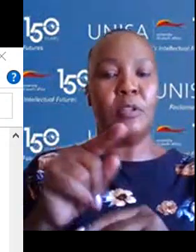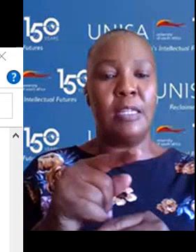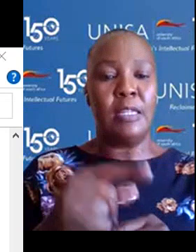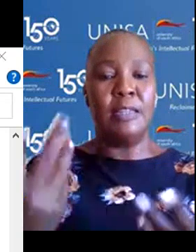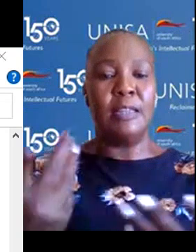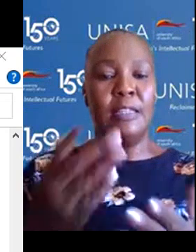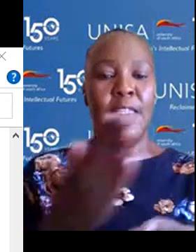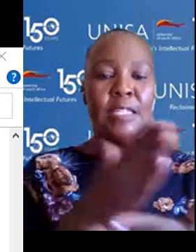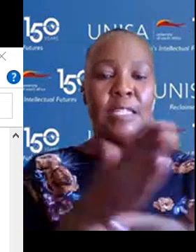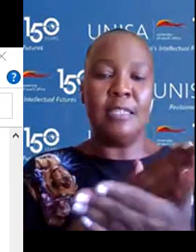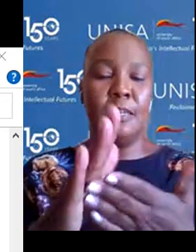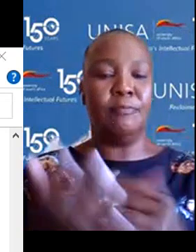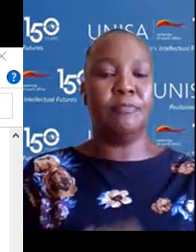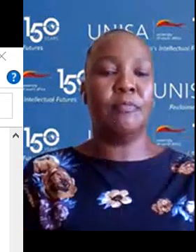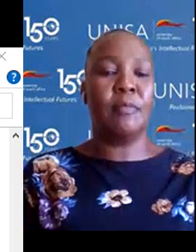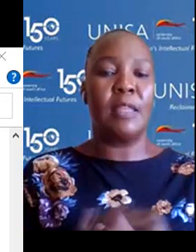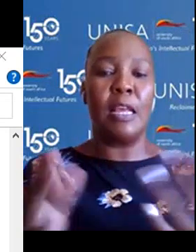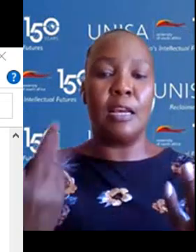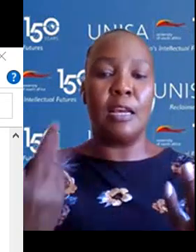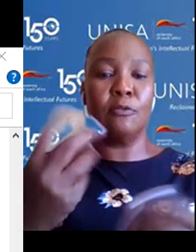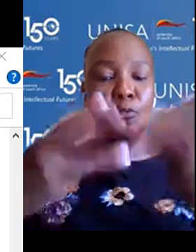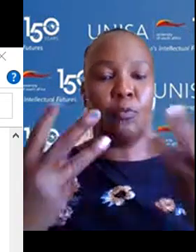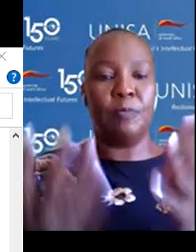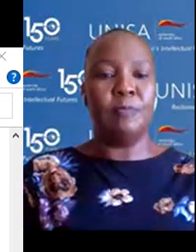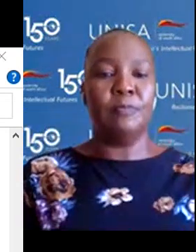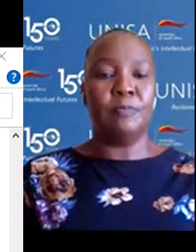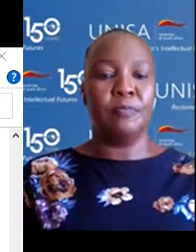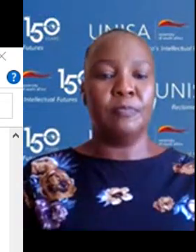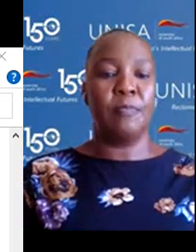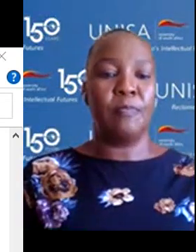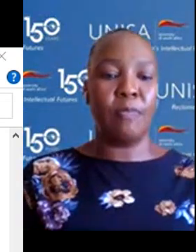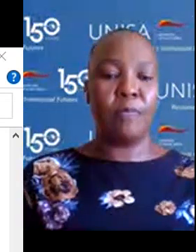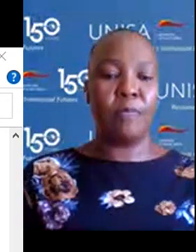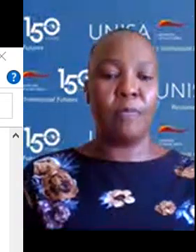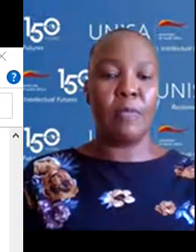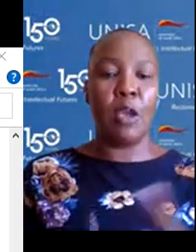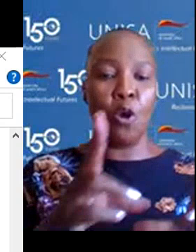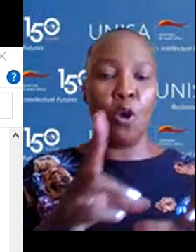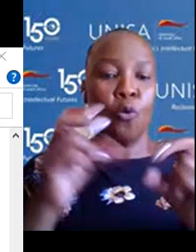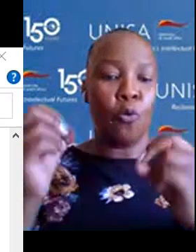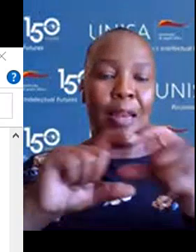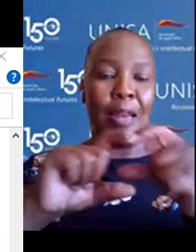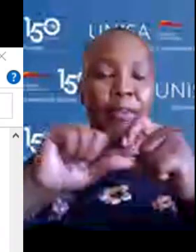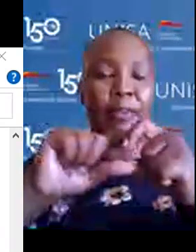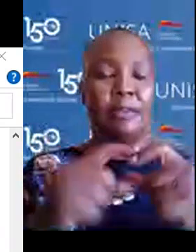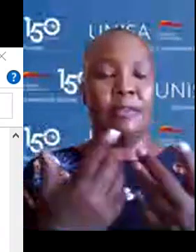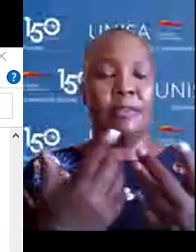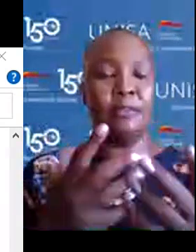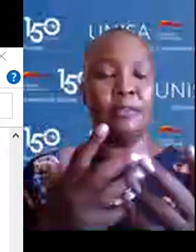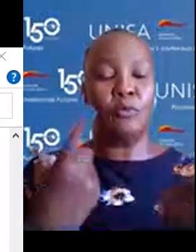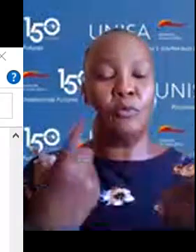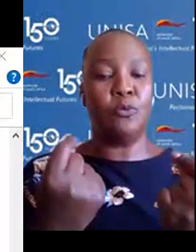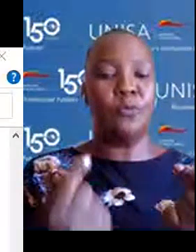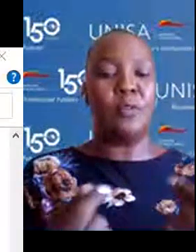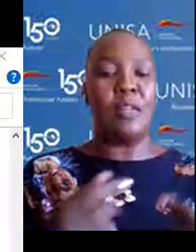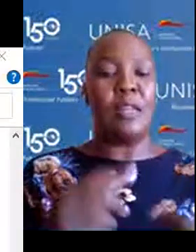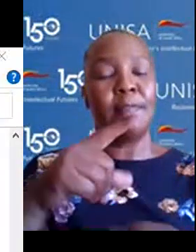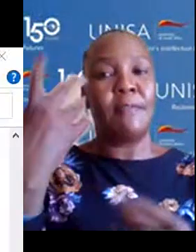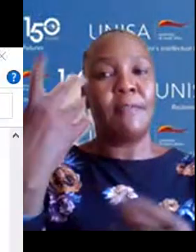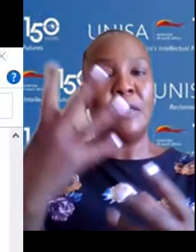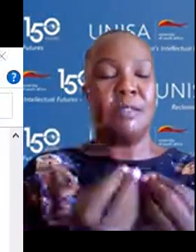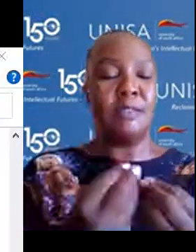been shared with him. Okay, so that's how that would work. But the copy link is pretty much what we want to do. Now, the first little thing